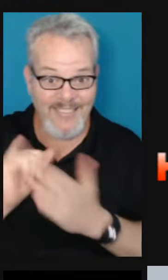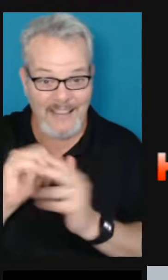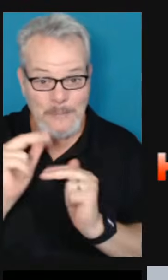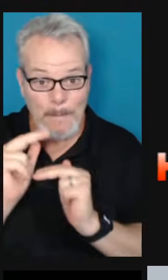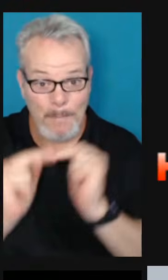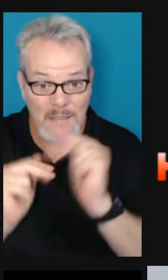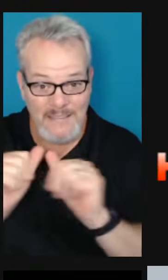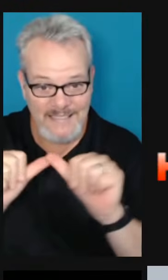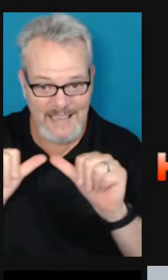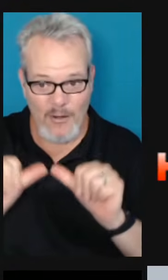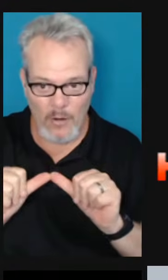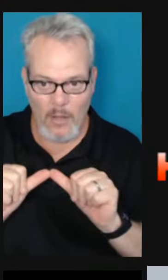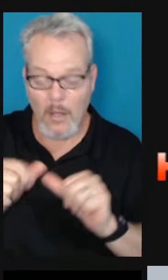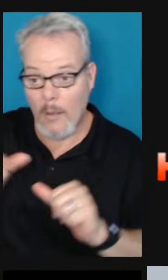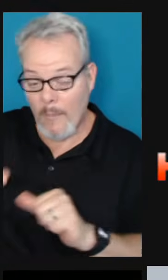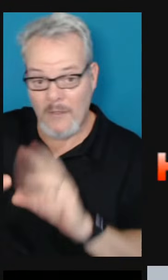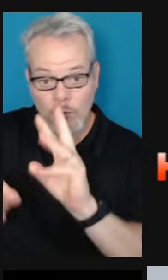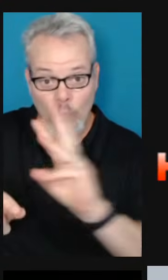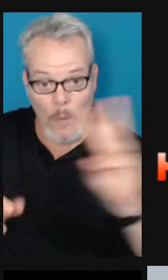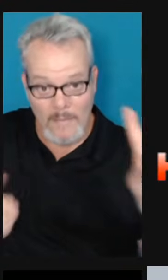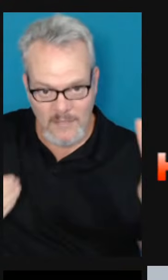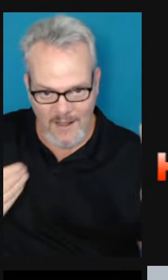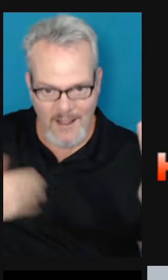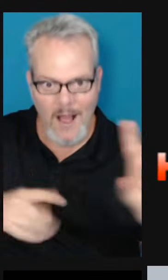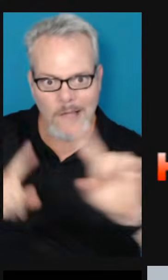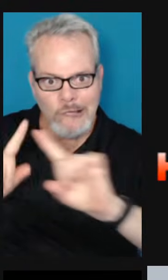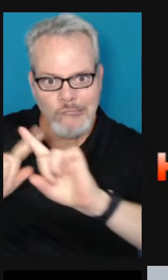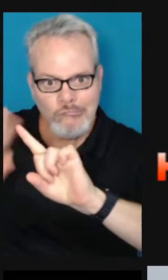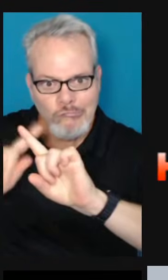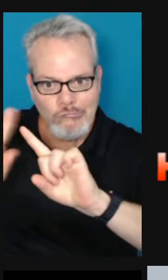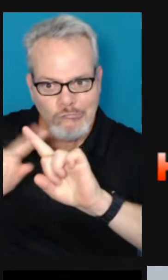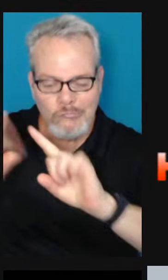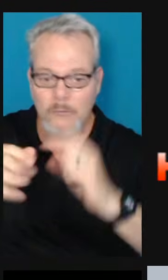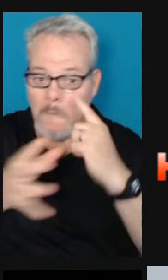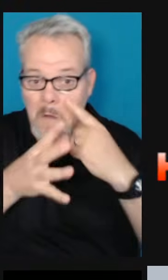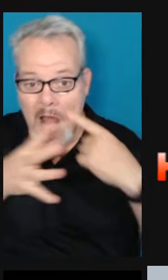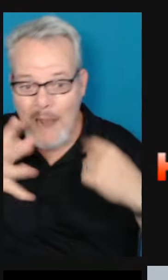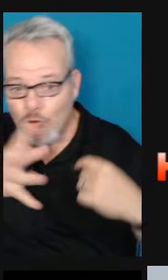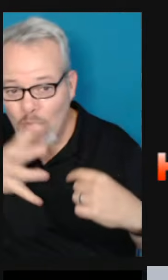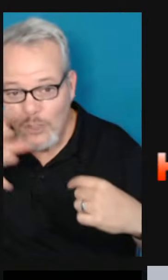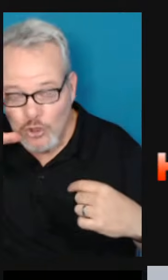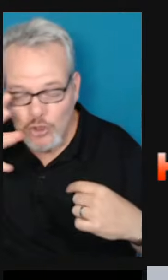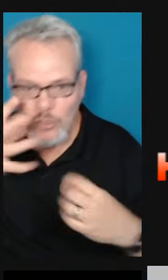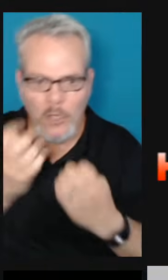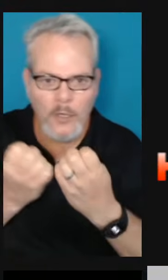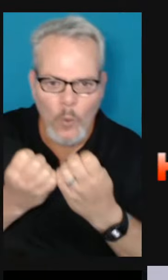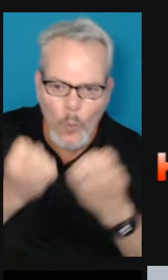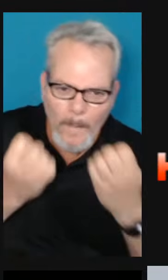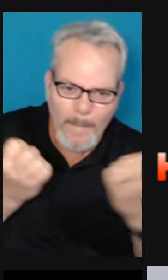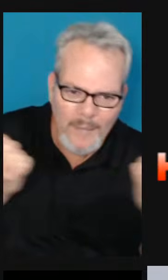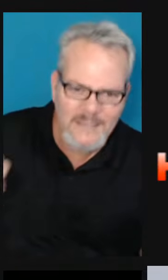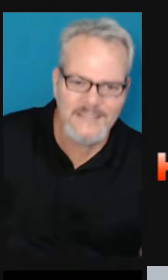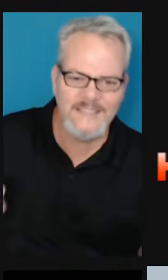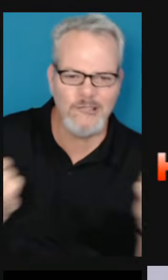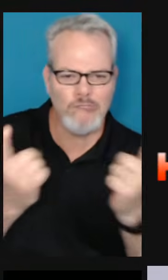this website has other for agriculture, for equipment, for all these other